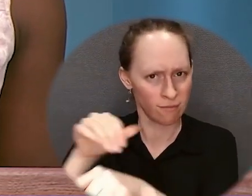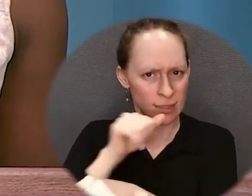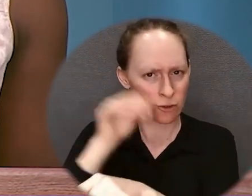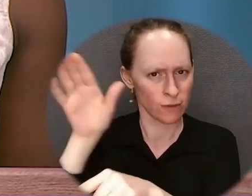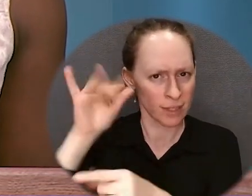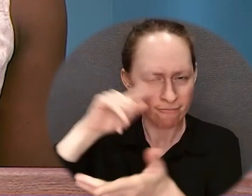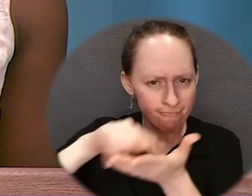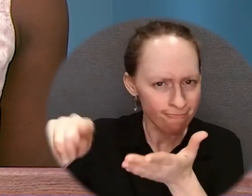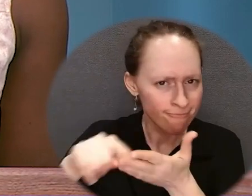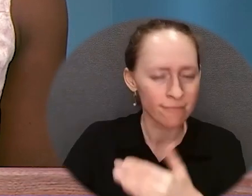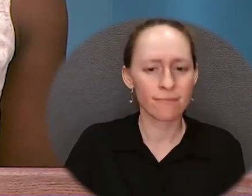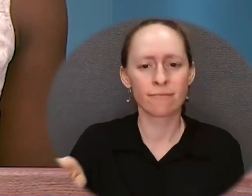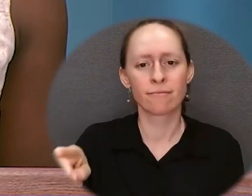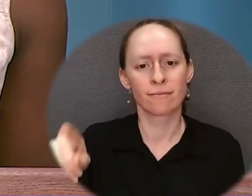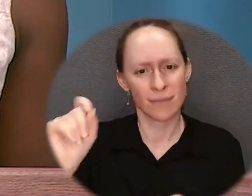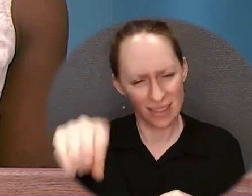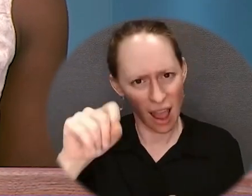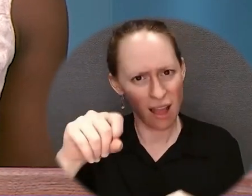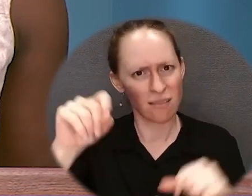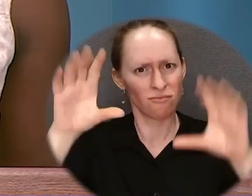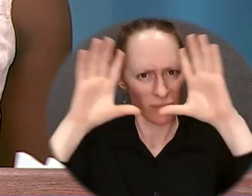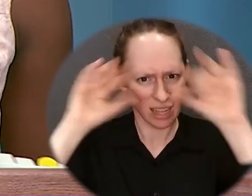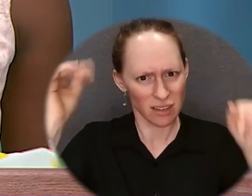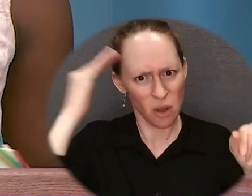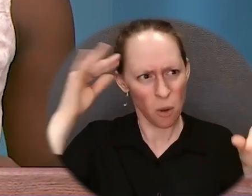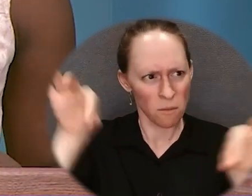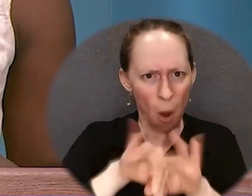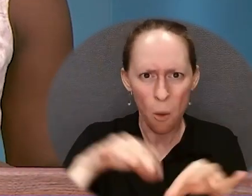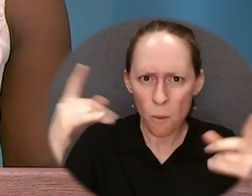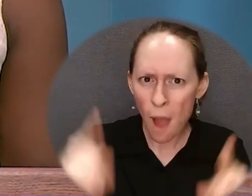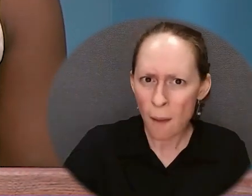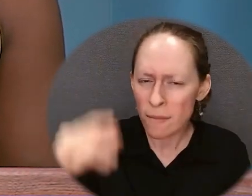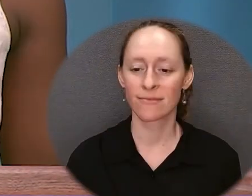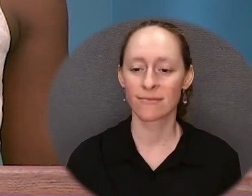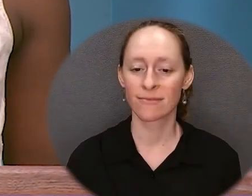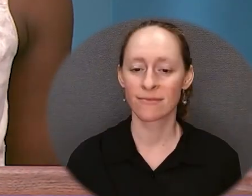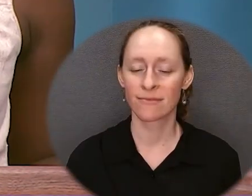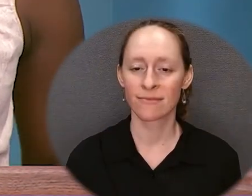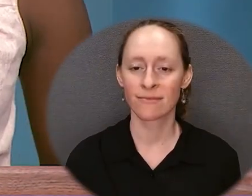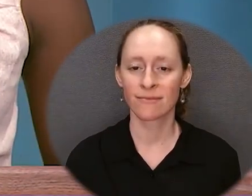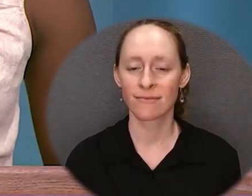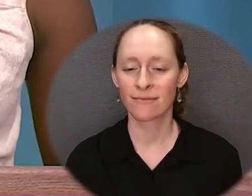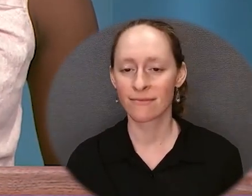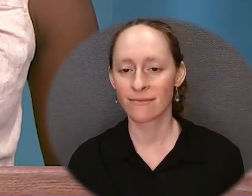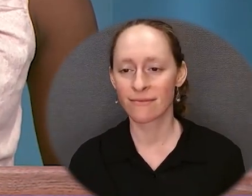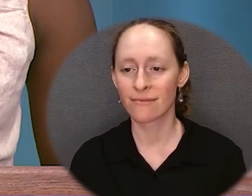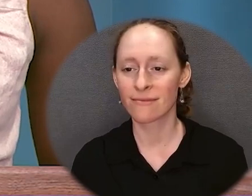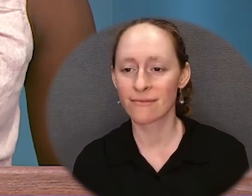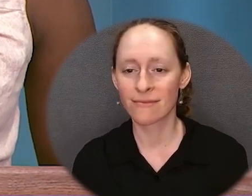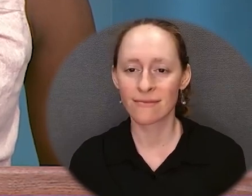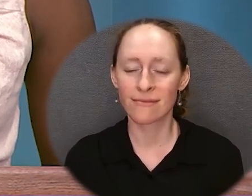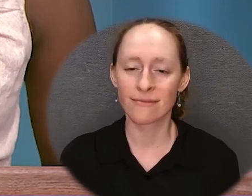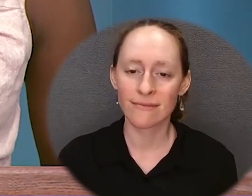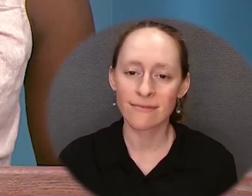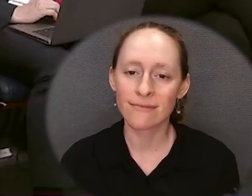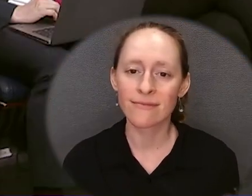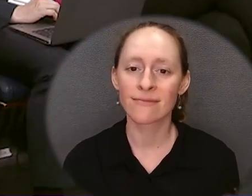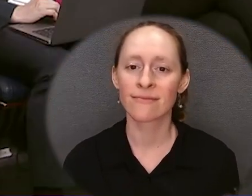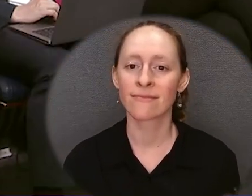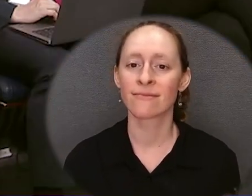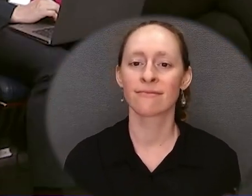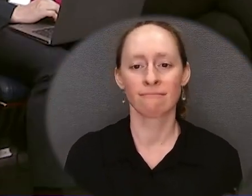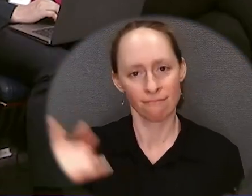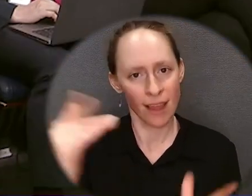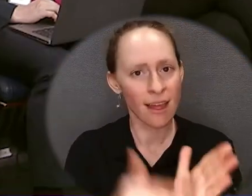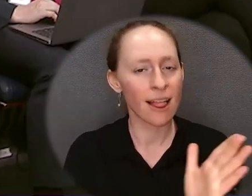and they're going to look into what happened this weekend. So the president thinks it is incredibly important to get. Karine, excuse me, as you've now been referring multiple times to this